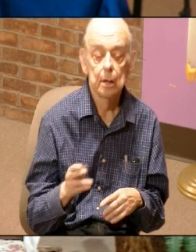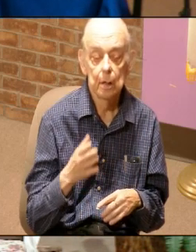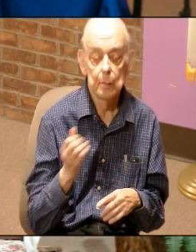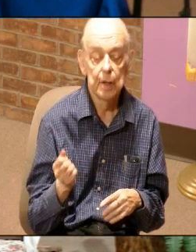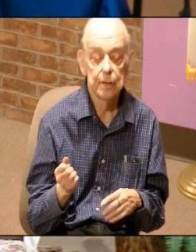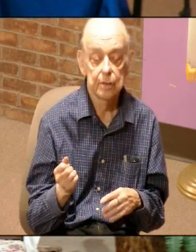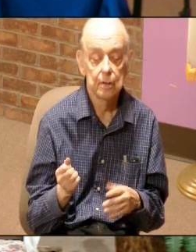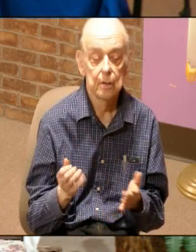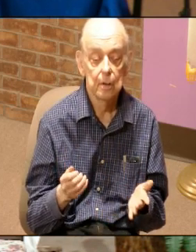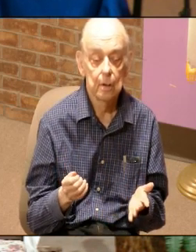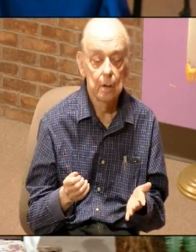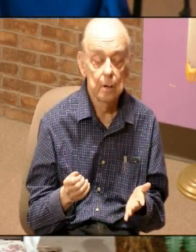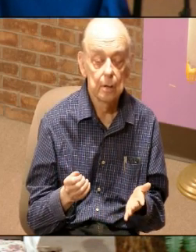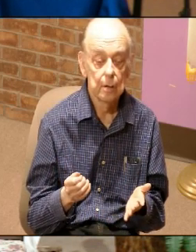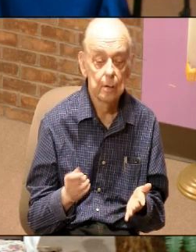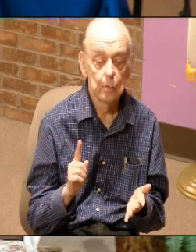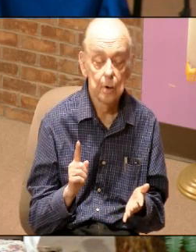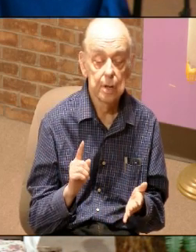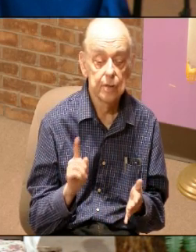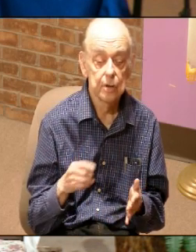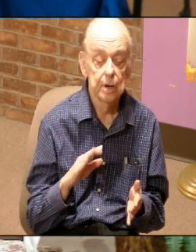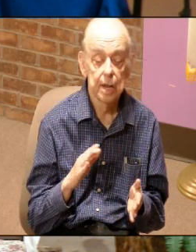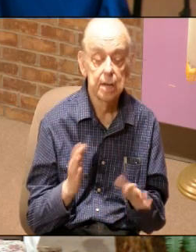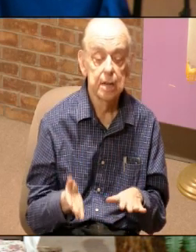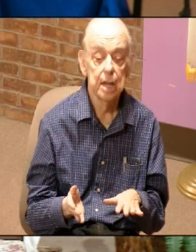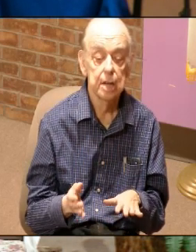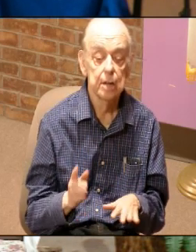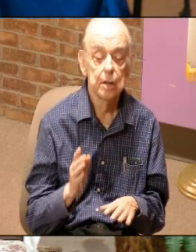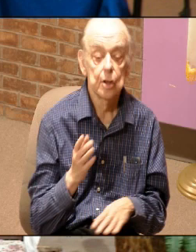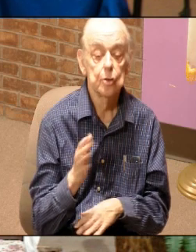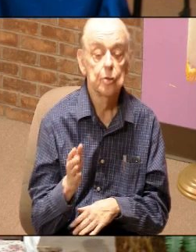of switch to get is one that's on a dead tree or bush.